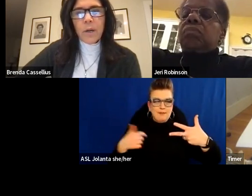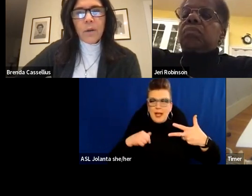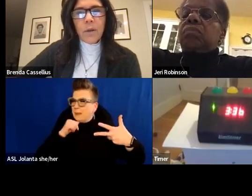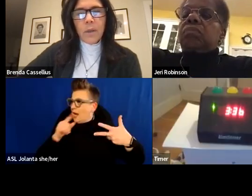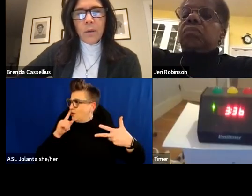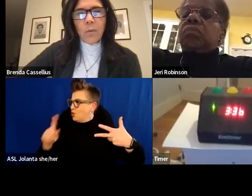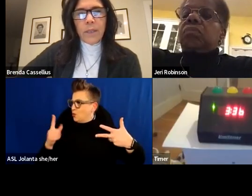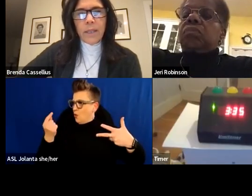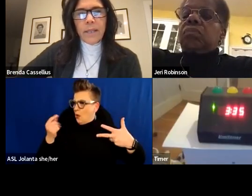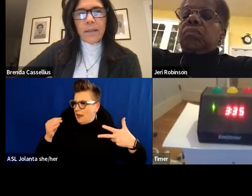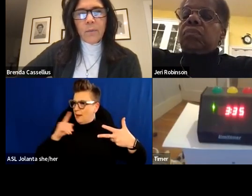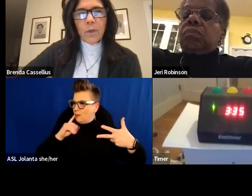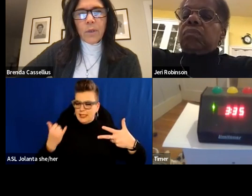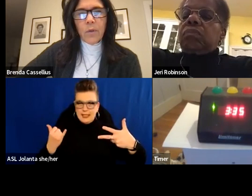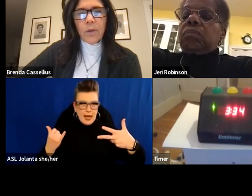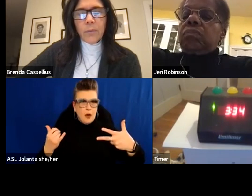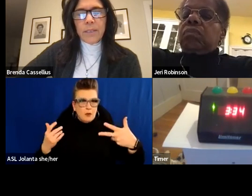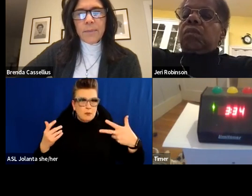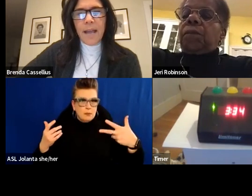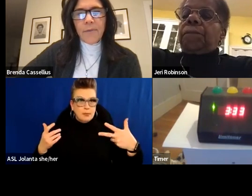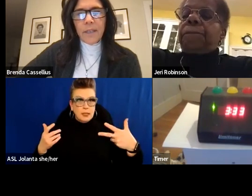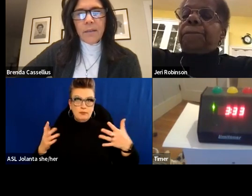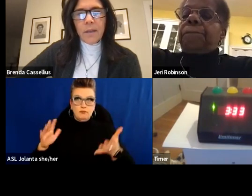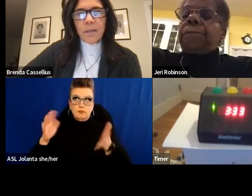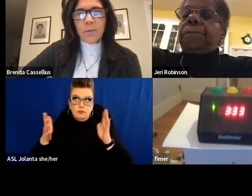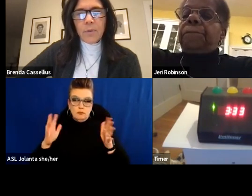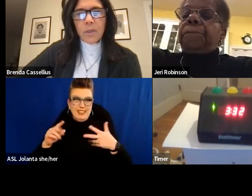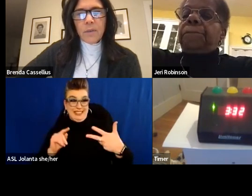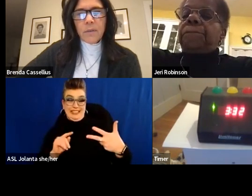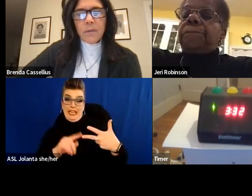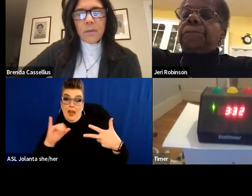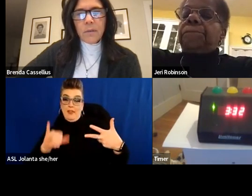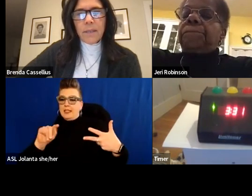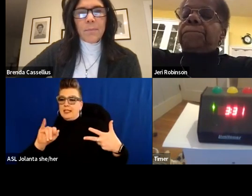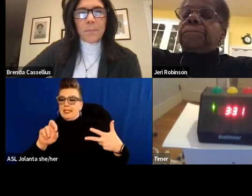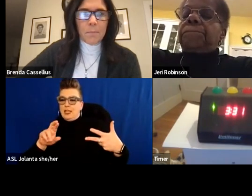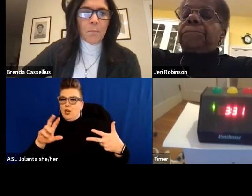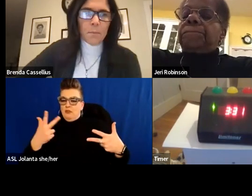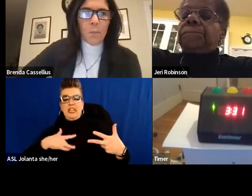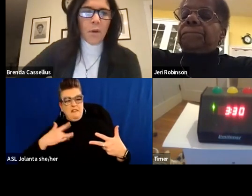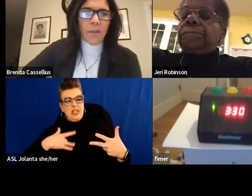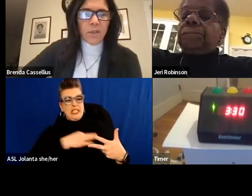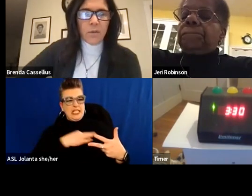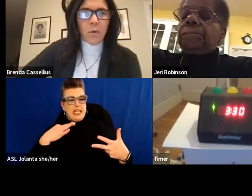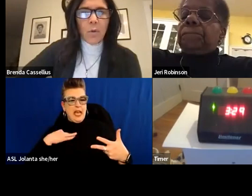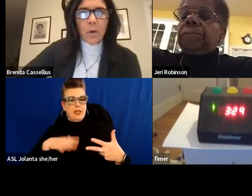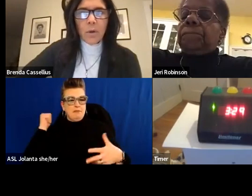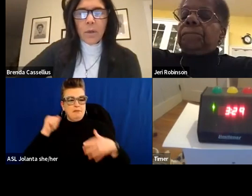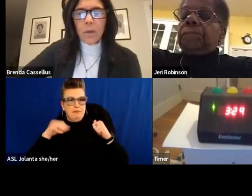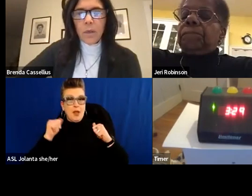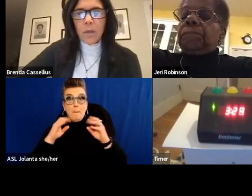schools where we think that we're you know there could be some staffing uh disruptions like more than just